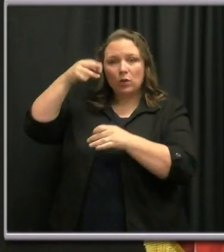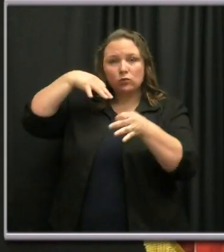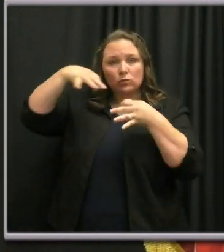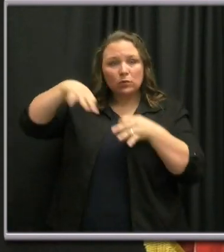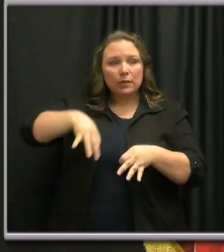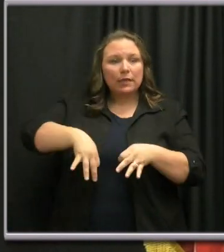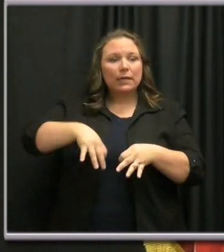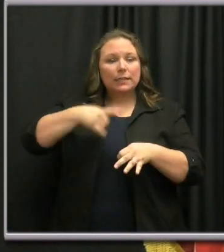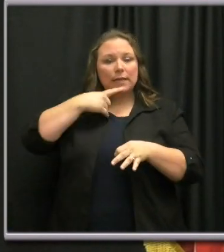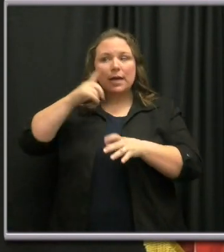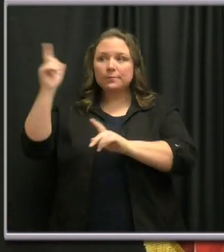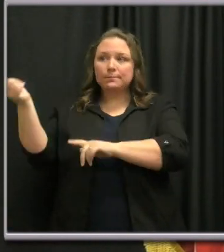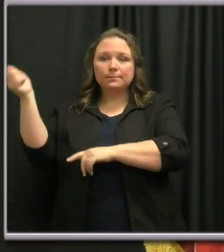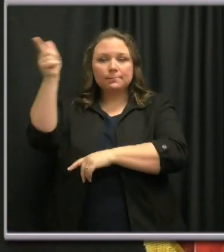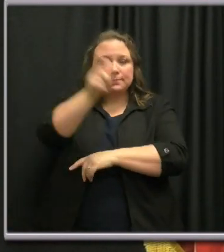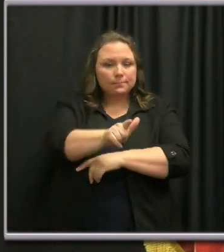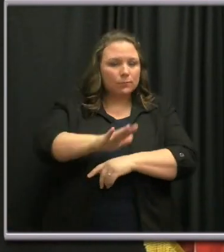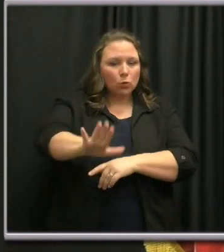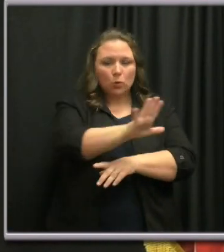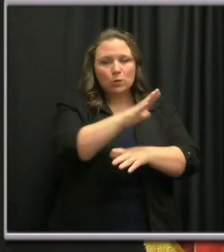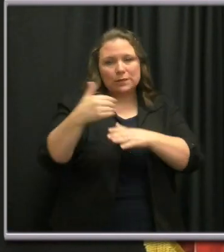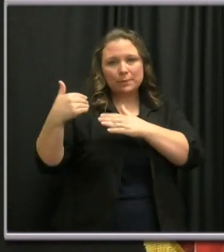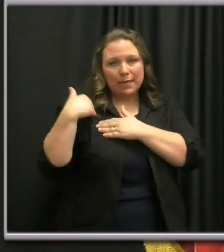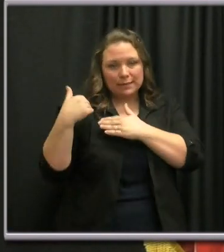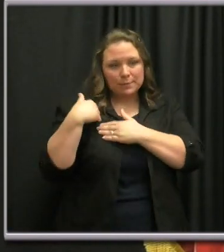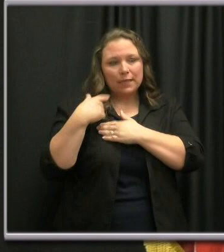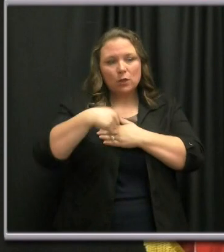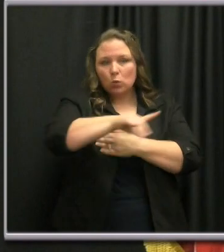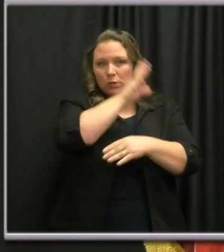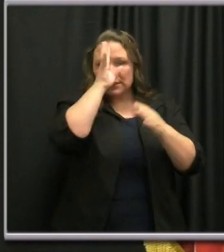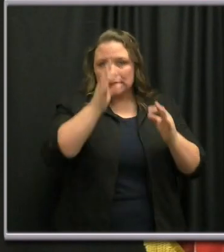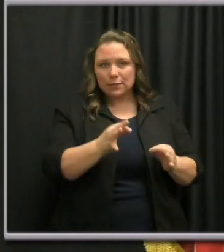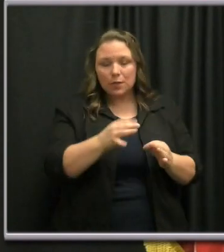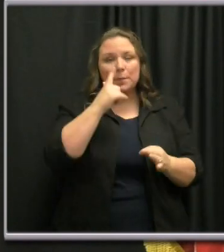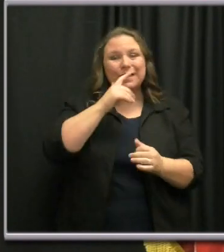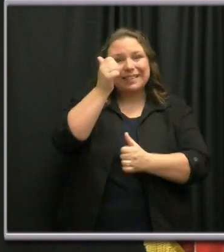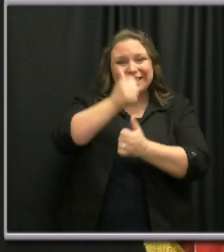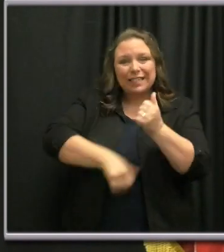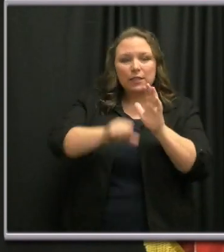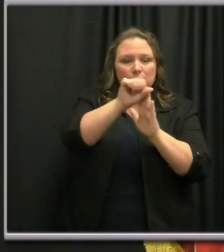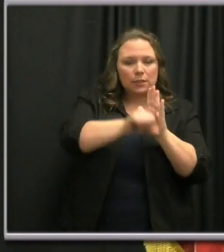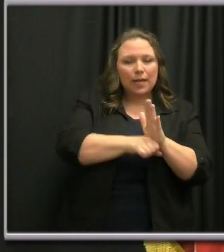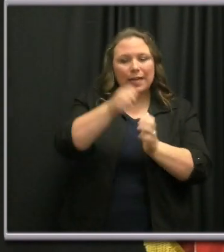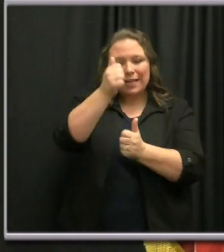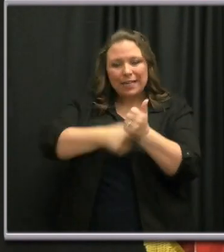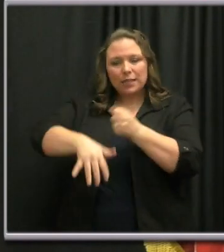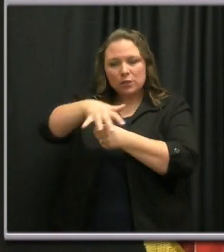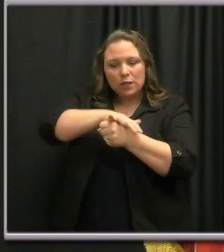to exceed to states. Every region has been affected a little bit differently by this.